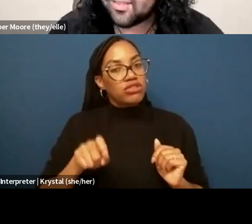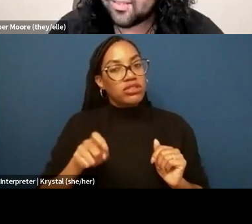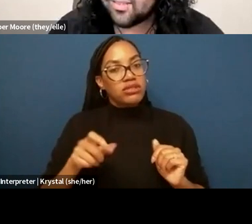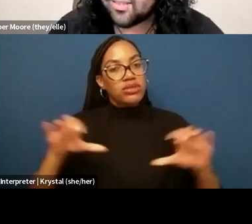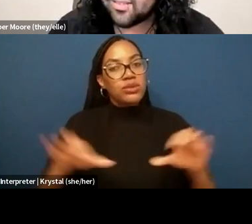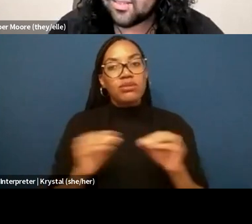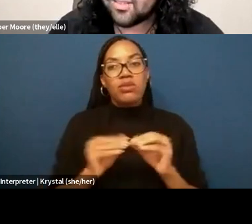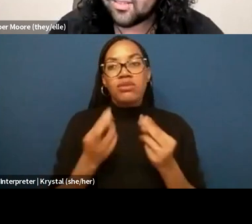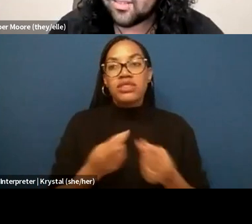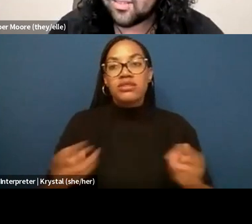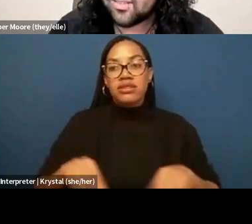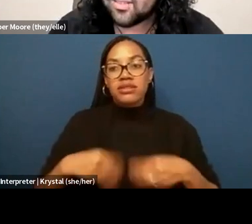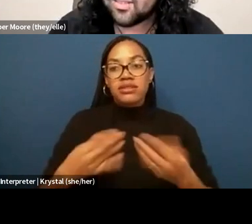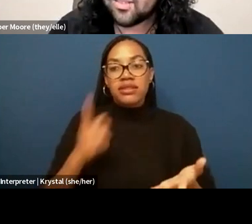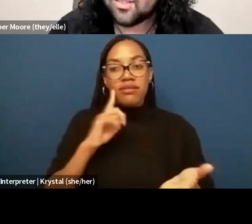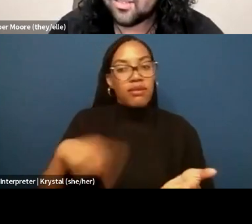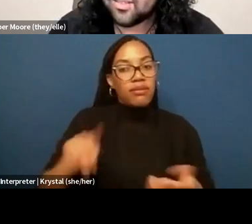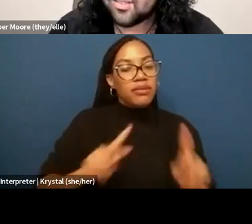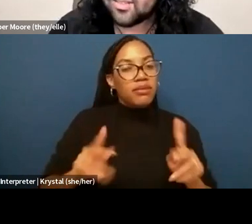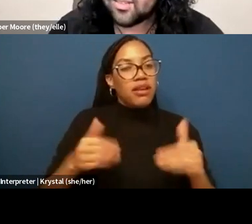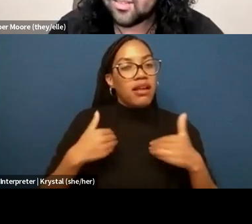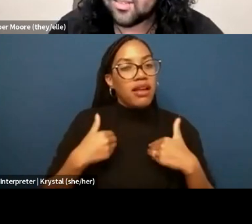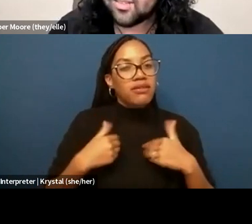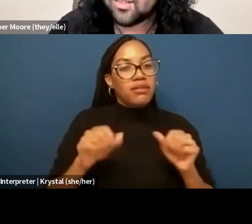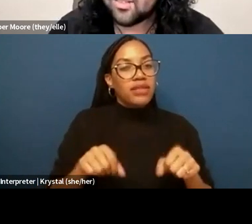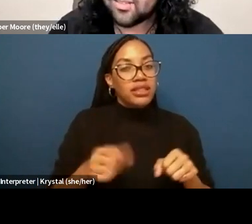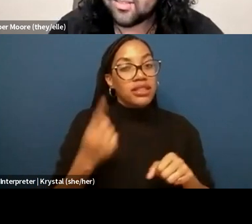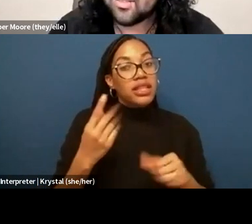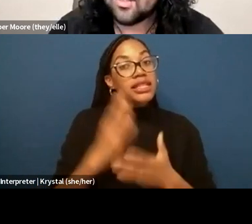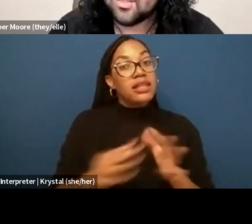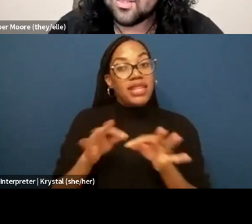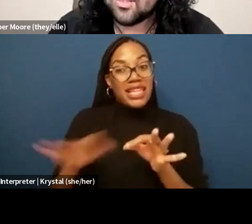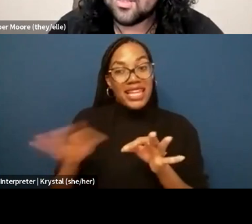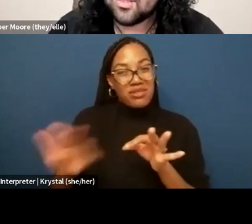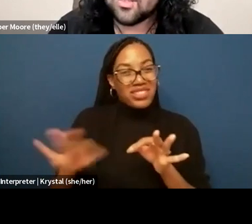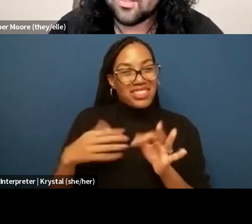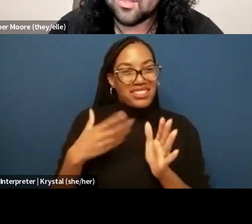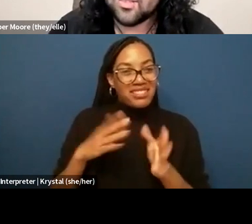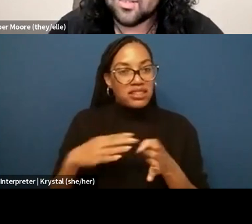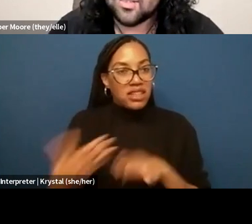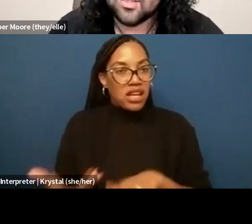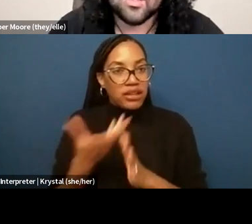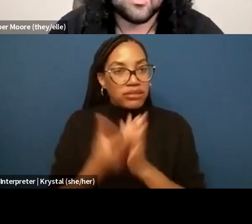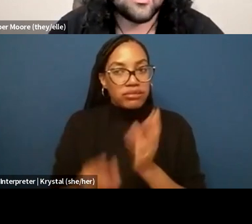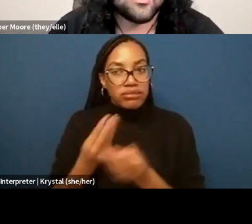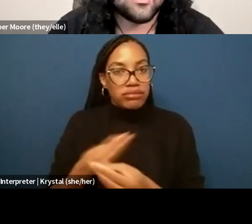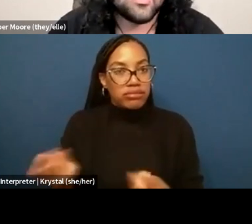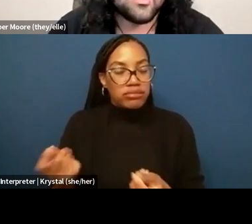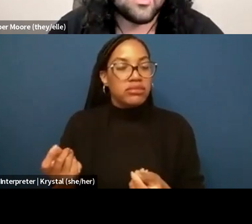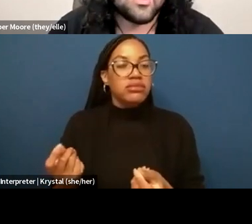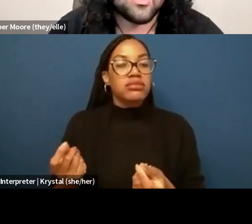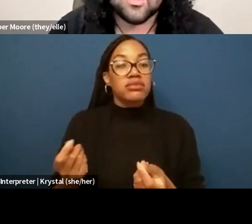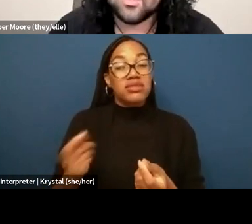ability. That people are trying to tie into other languages that are dying or that are being really